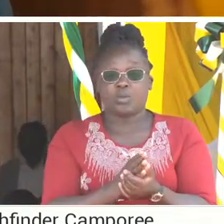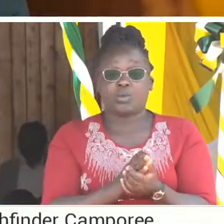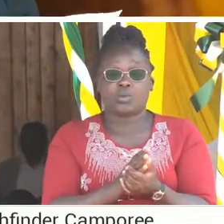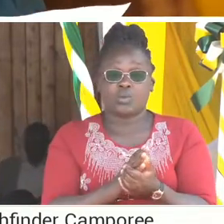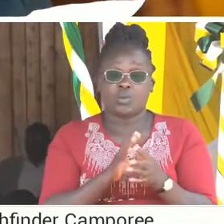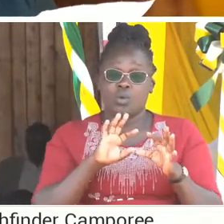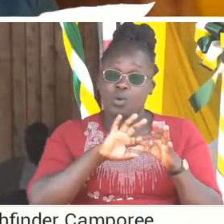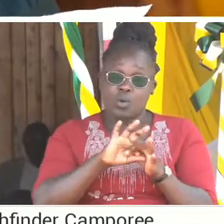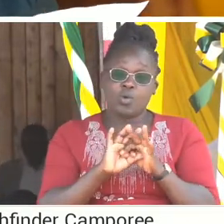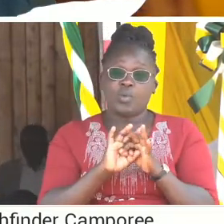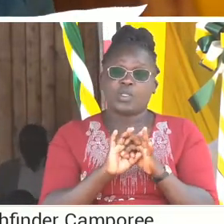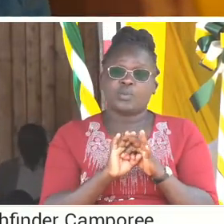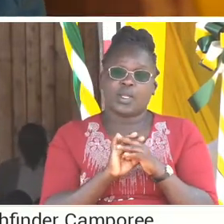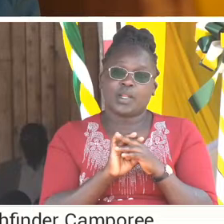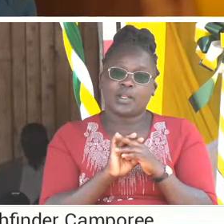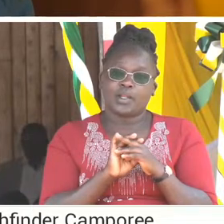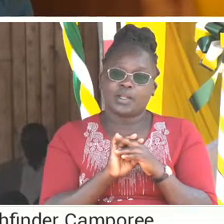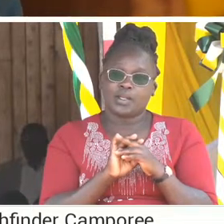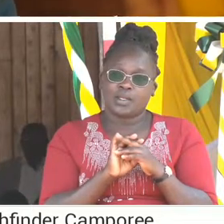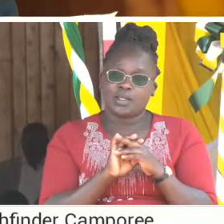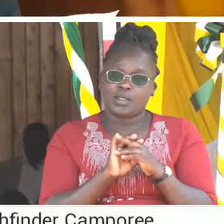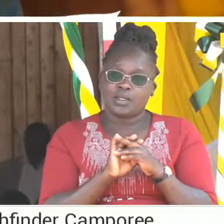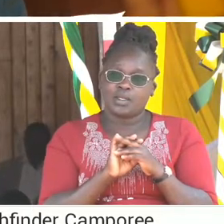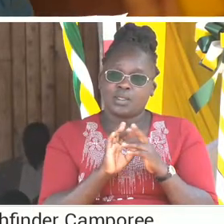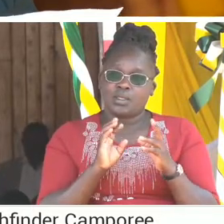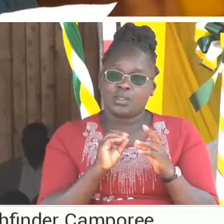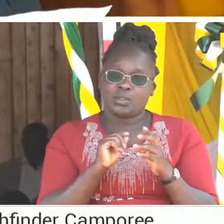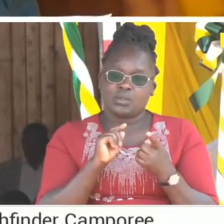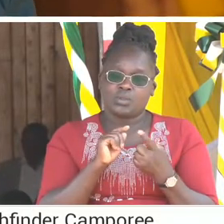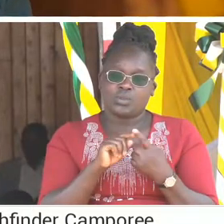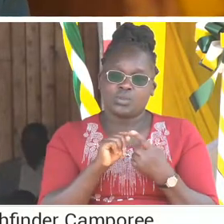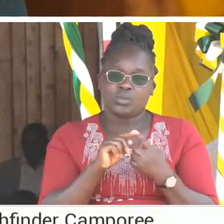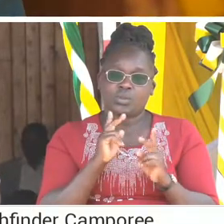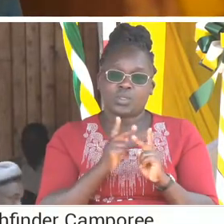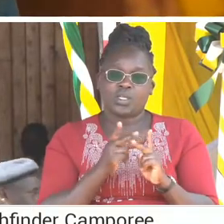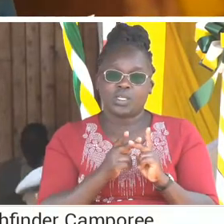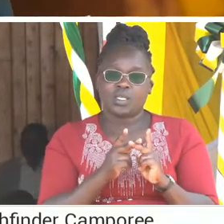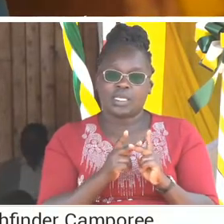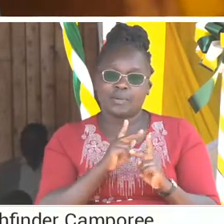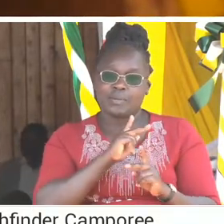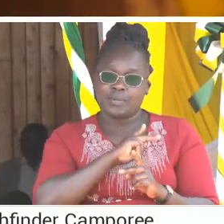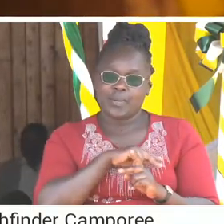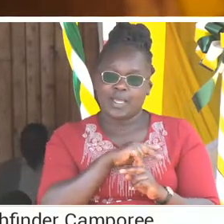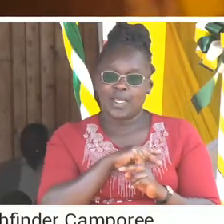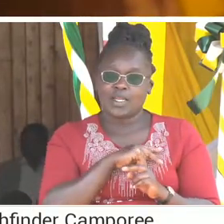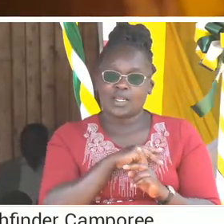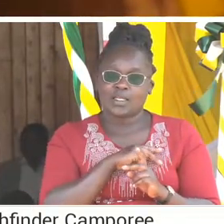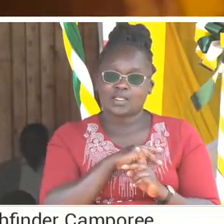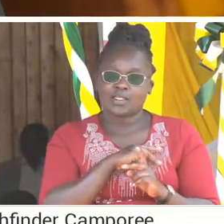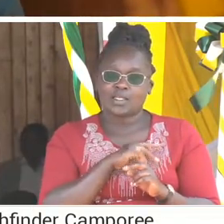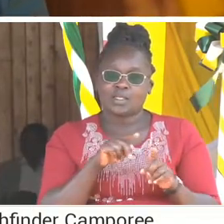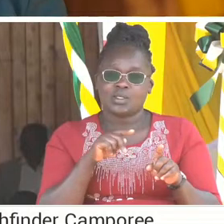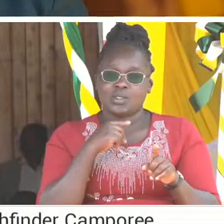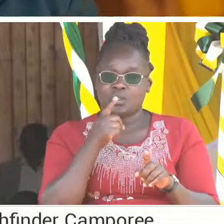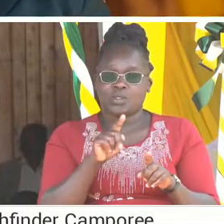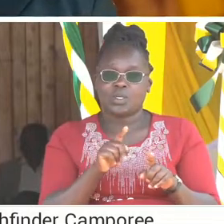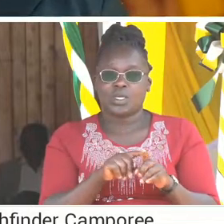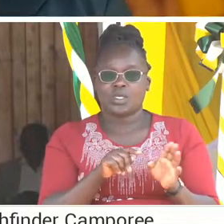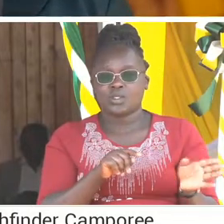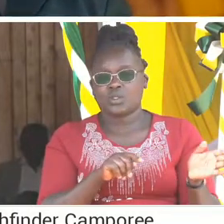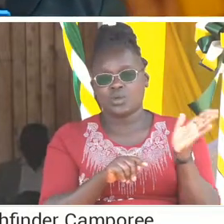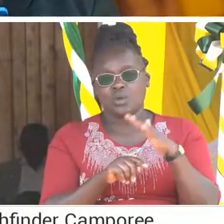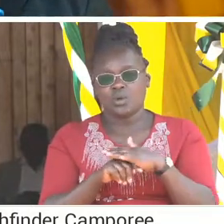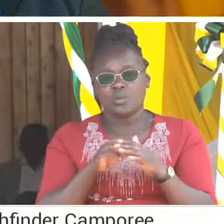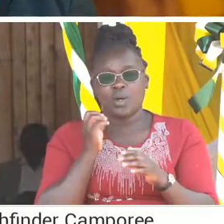the purity, kindness, and truth found in Christ. As you return to your homes, schools, and